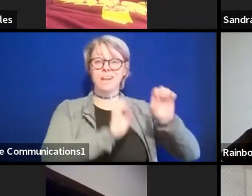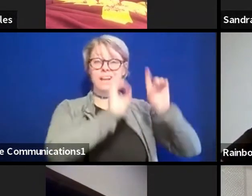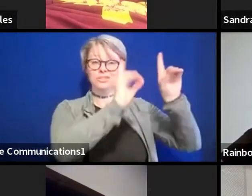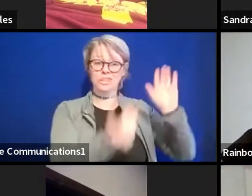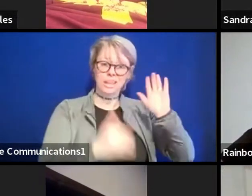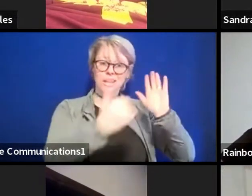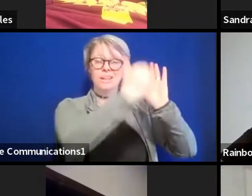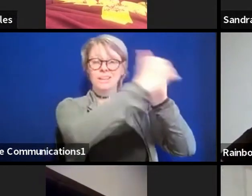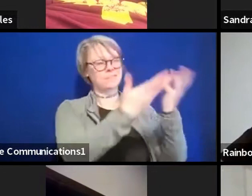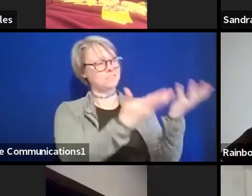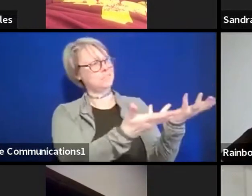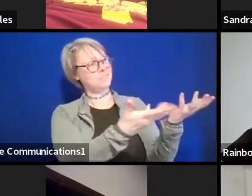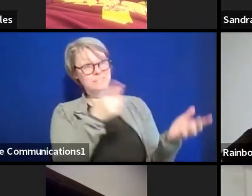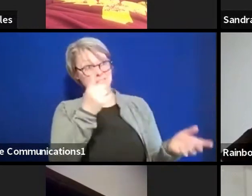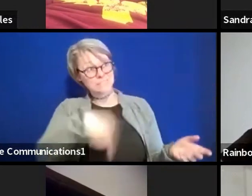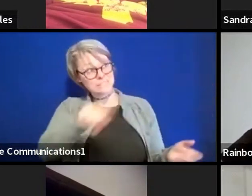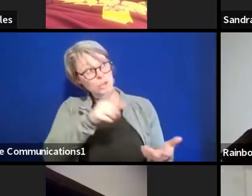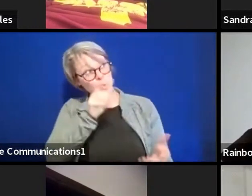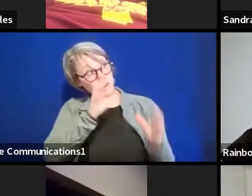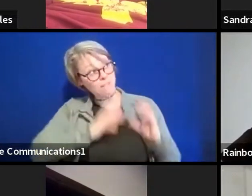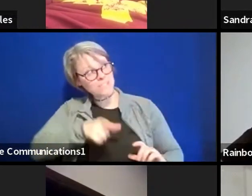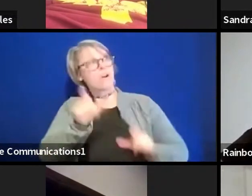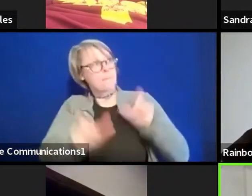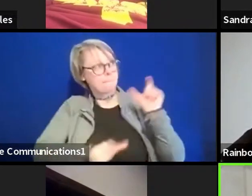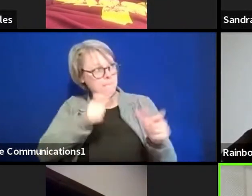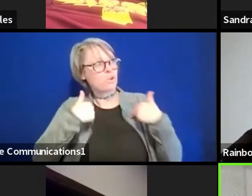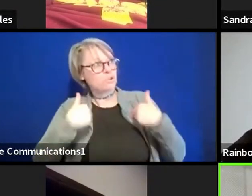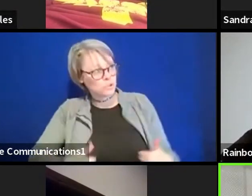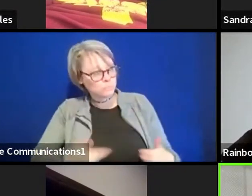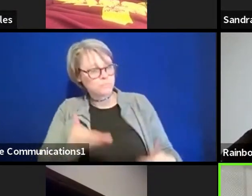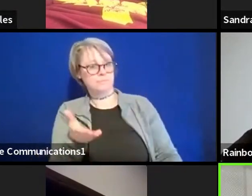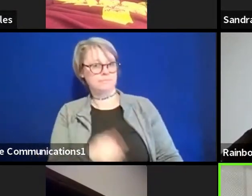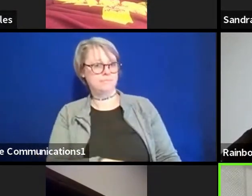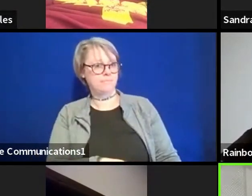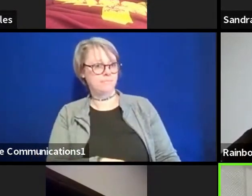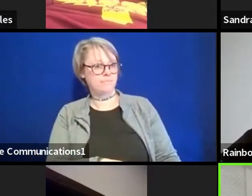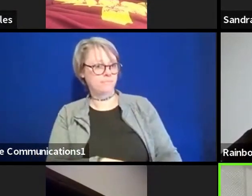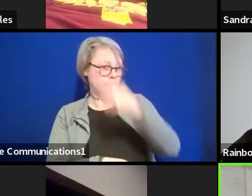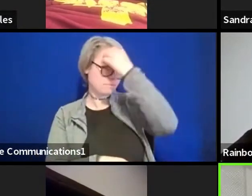Yeah. That these are people. Like you educate me on what you have to do in your end, I'll